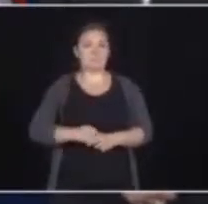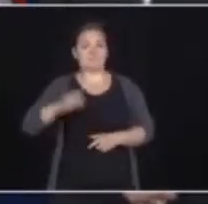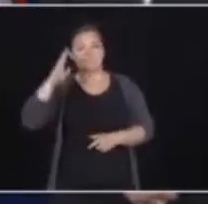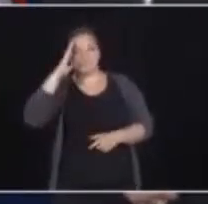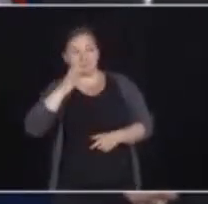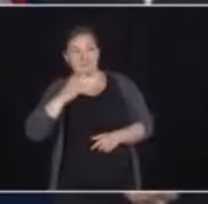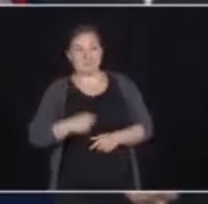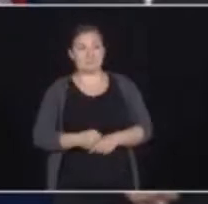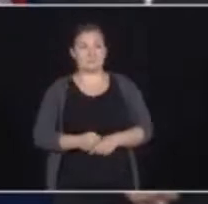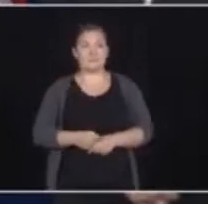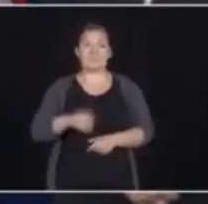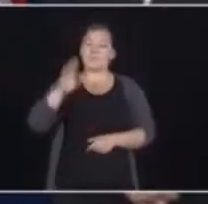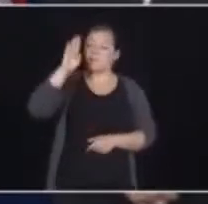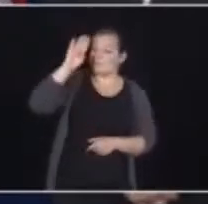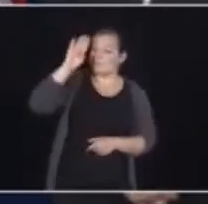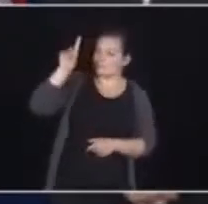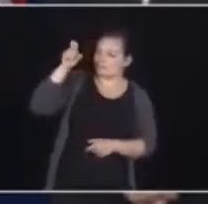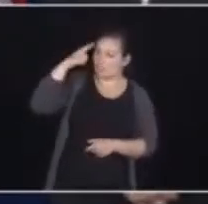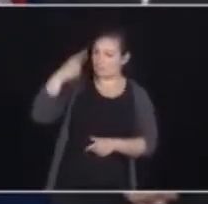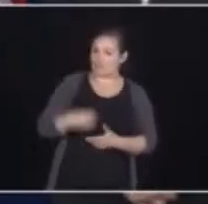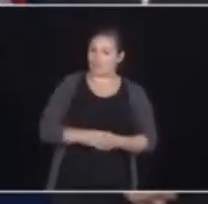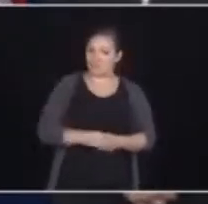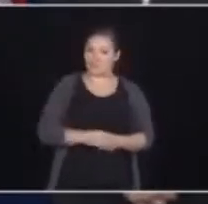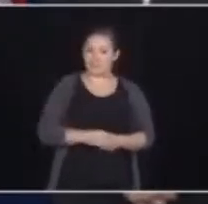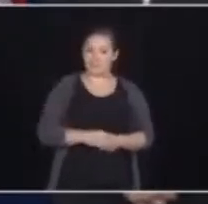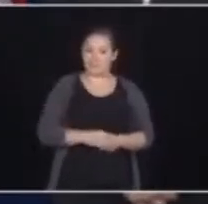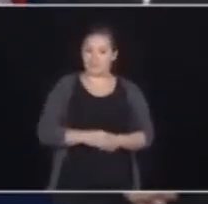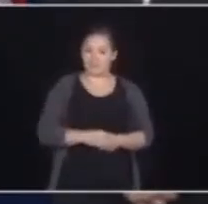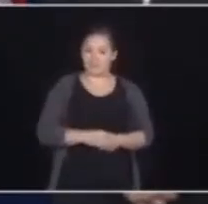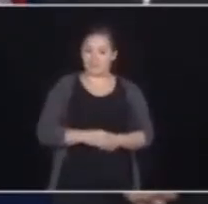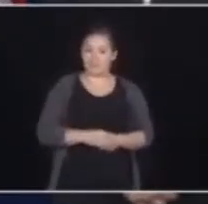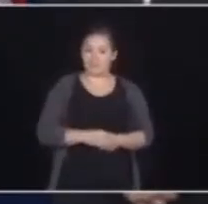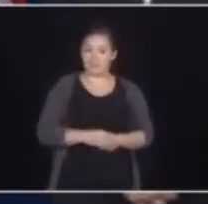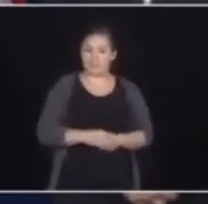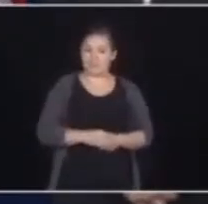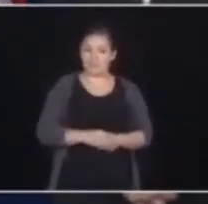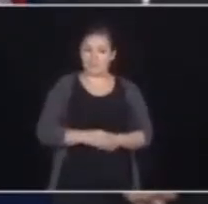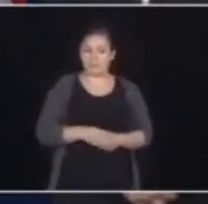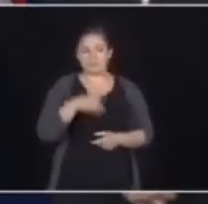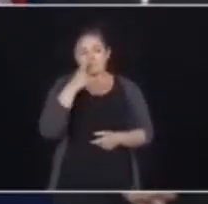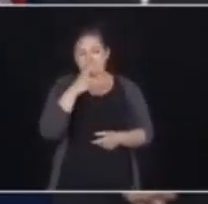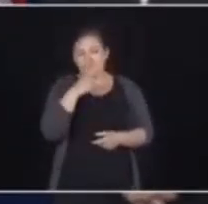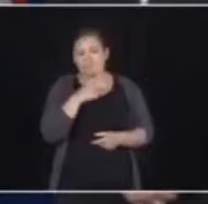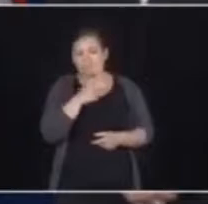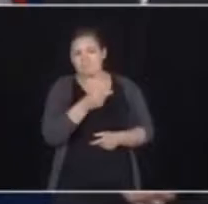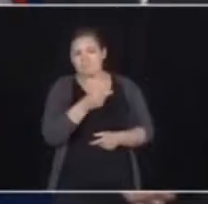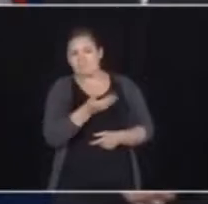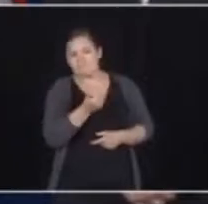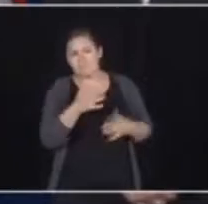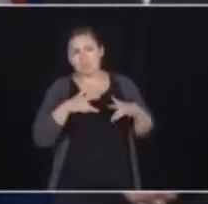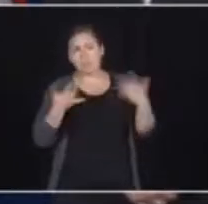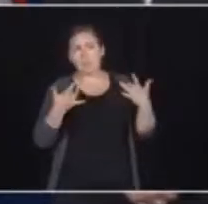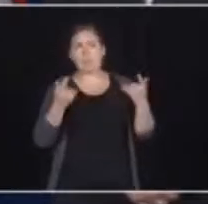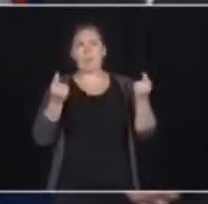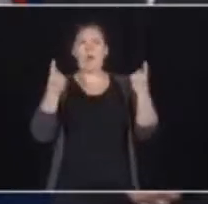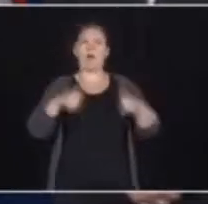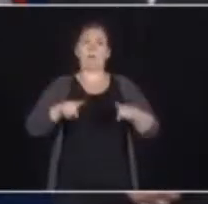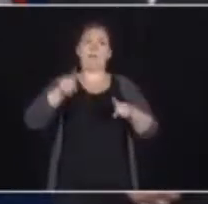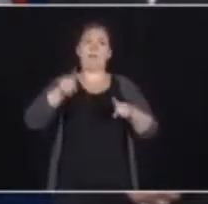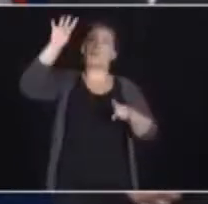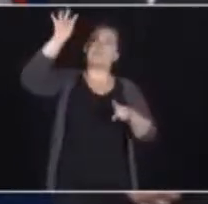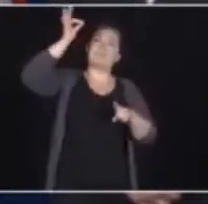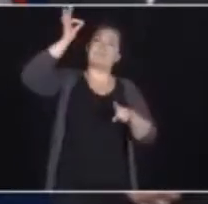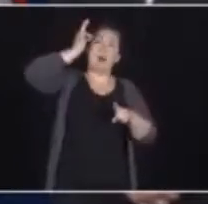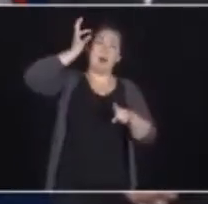Hi, Premier. I was wondering if we could get an update on the federal contact tracing app. So when it was